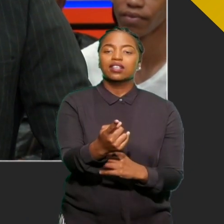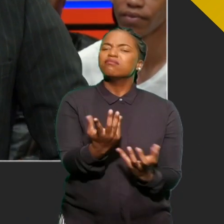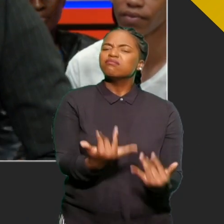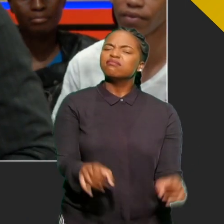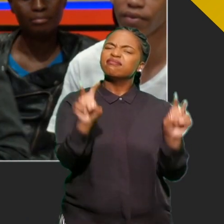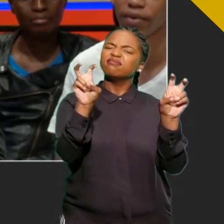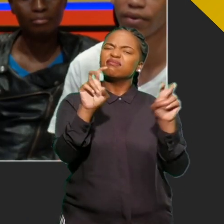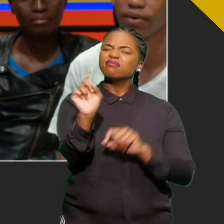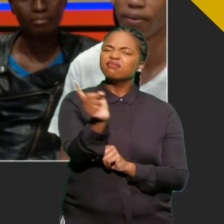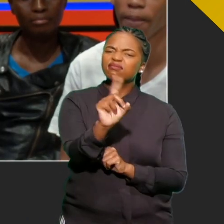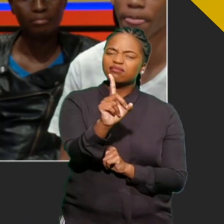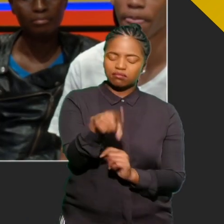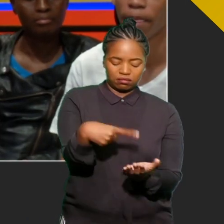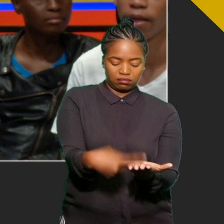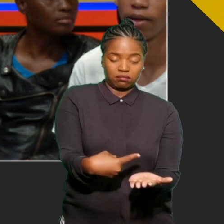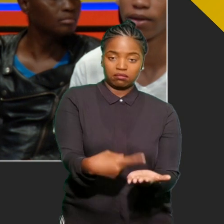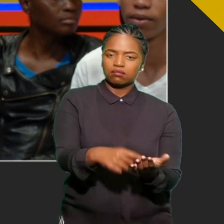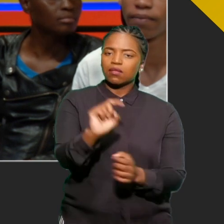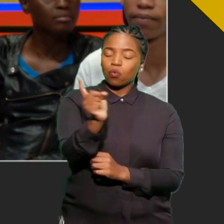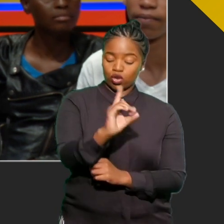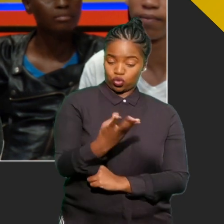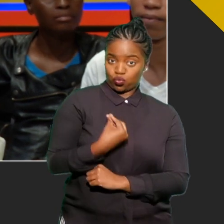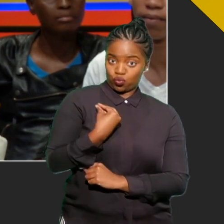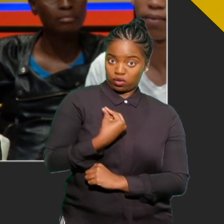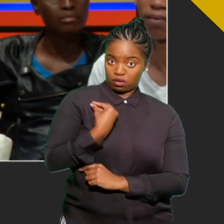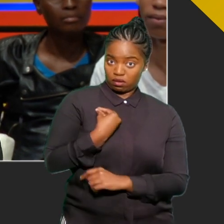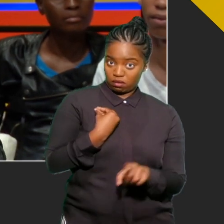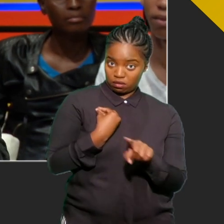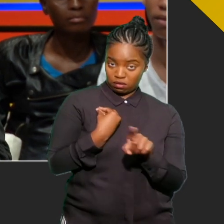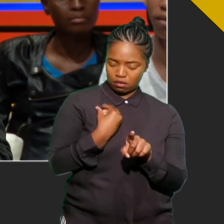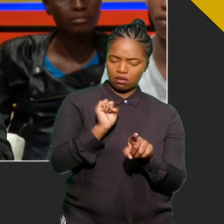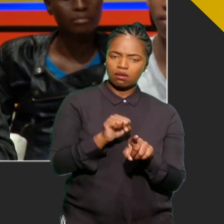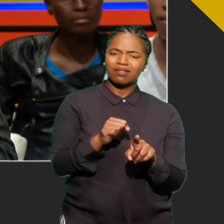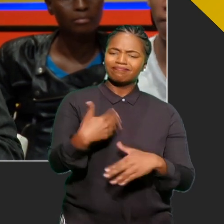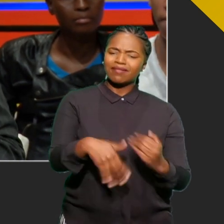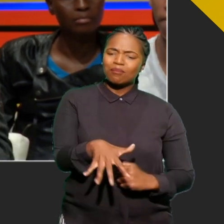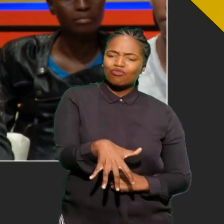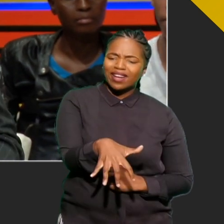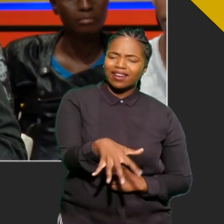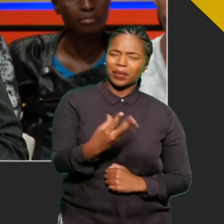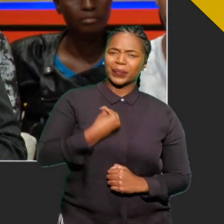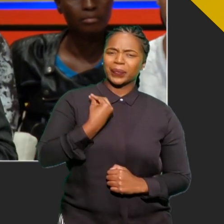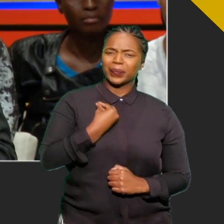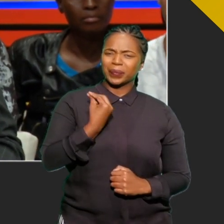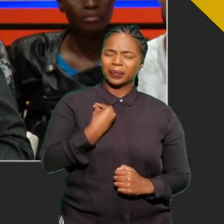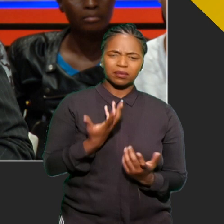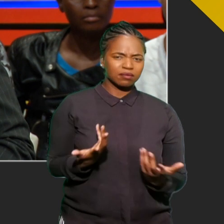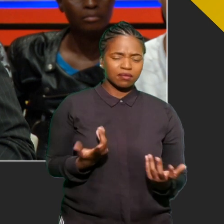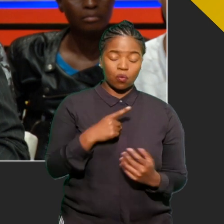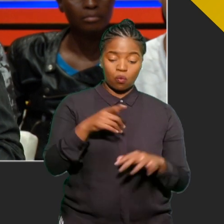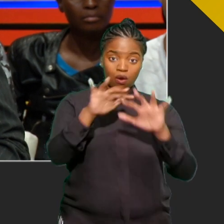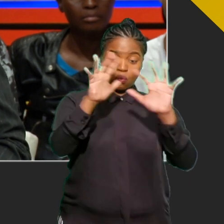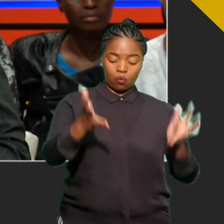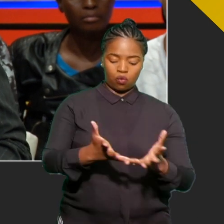today we're talking about a topic that who are going through the process of pregnancy at a young age. According to World